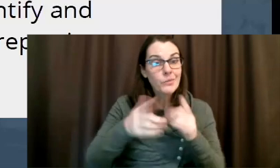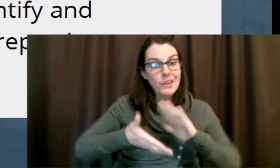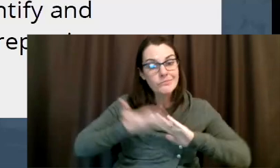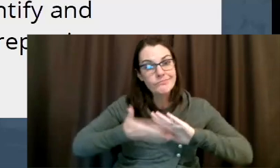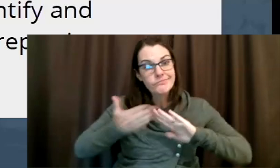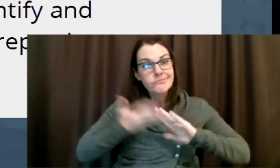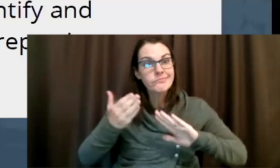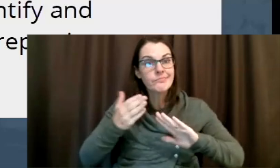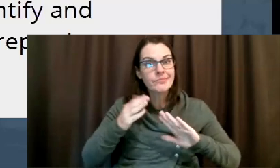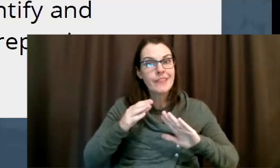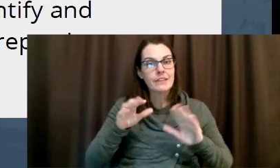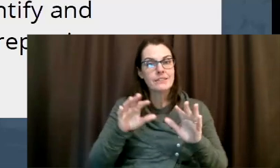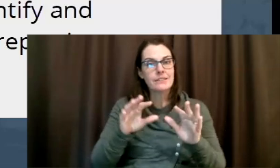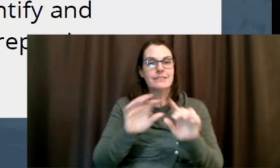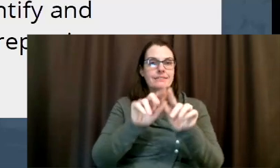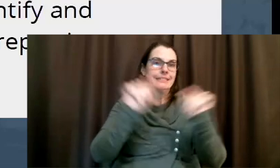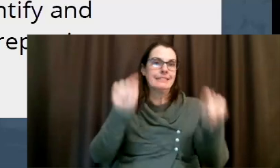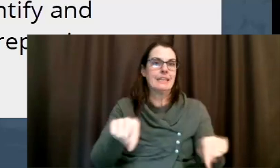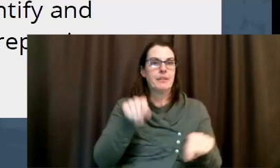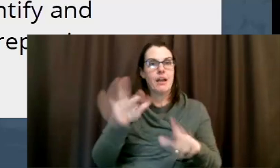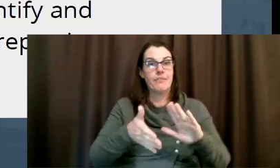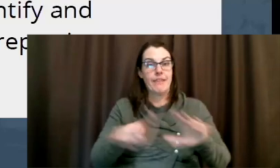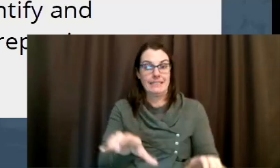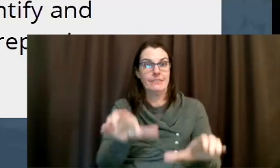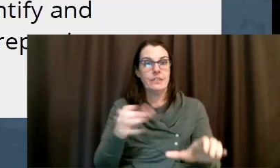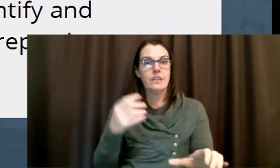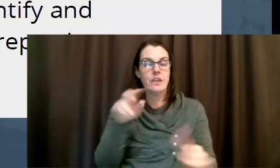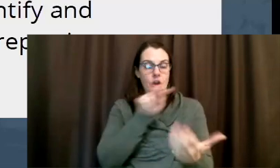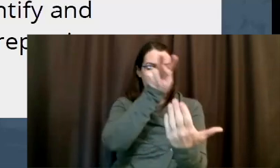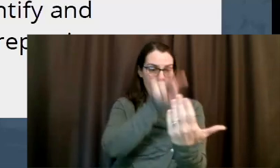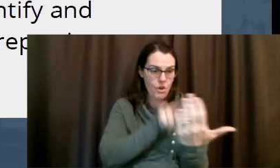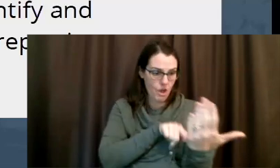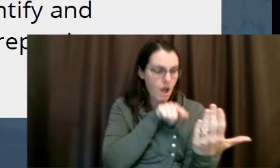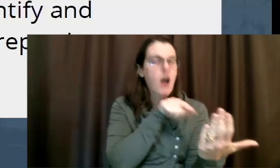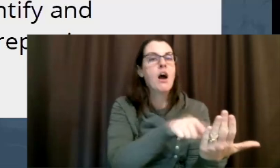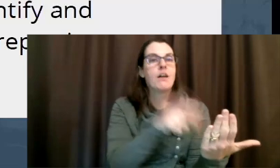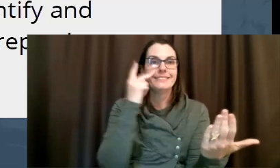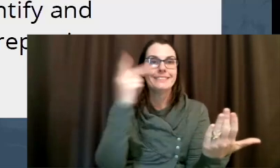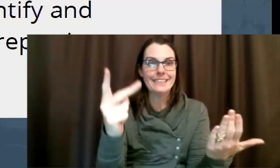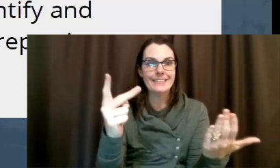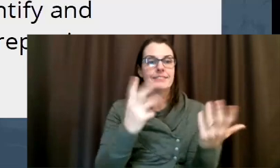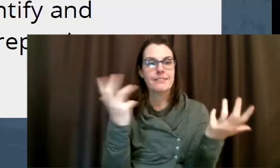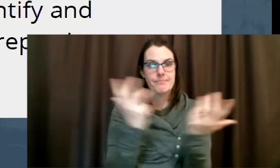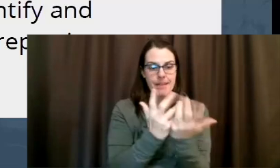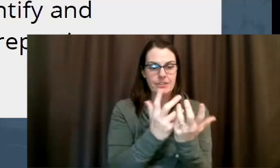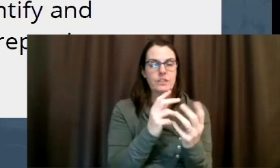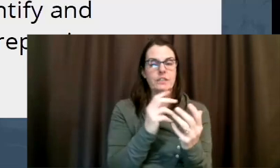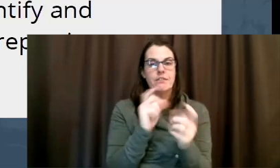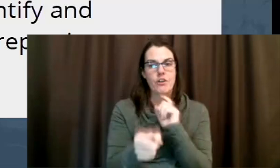federal grant, we can see that it's matching contributions that count against this